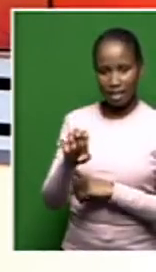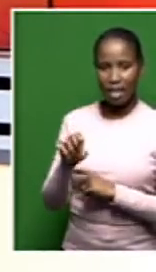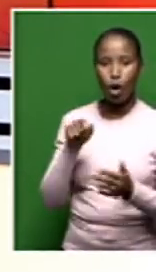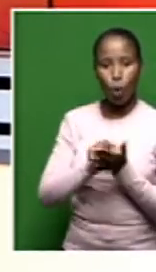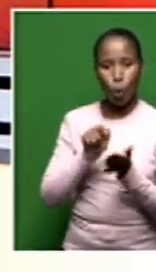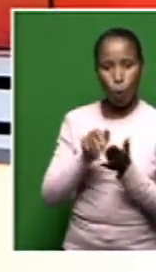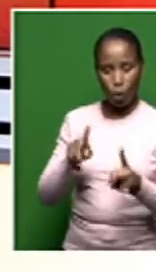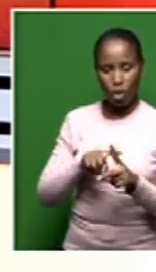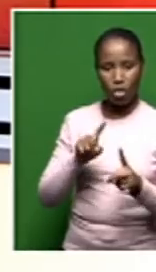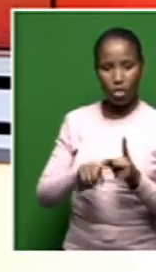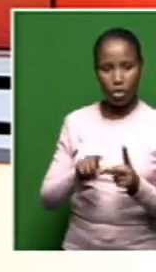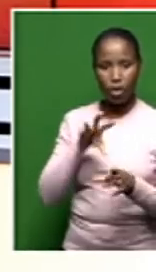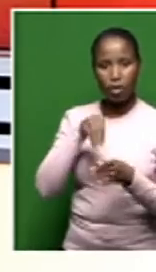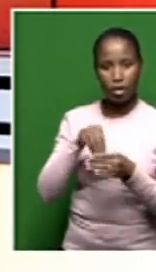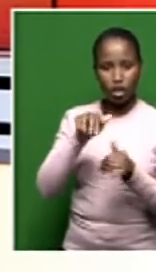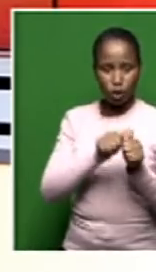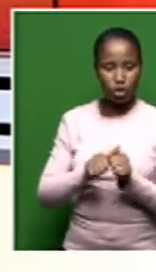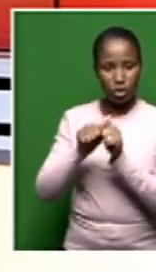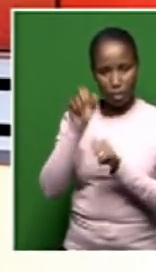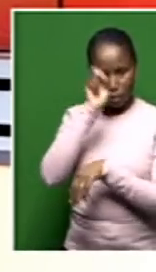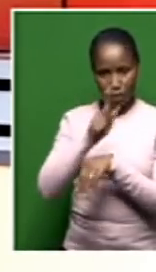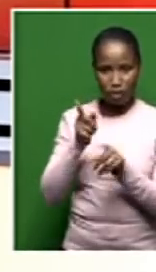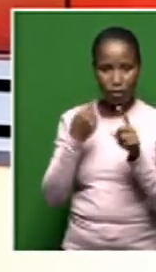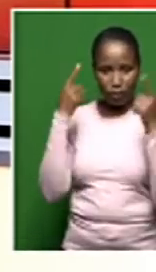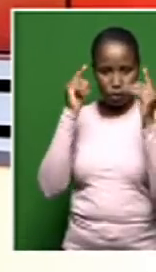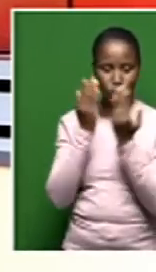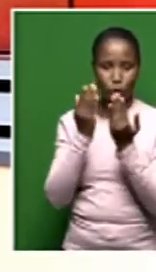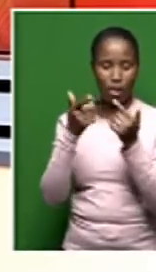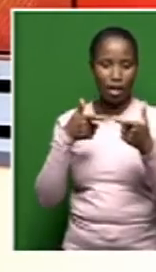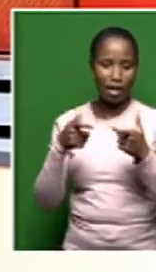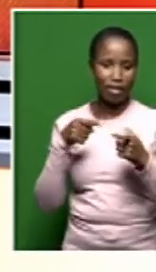associate professor at the Wits School of Governance, discussing possible